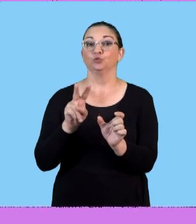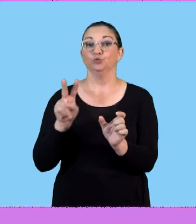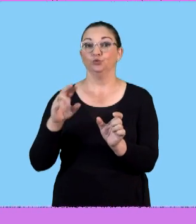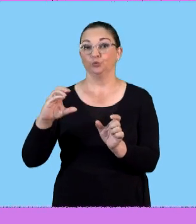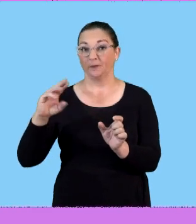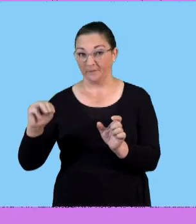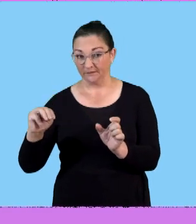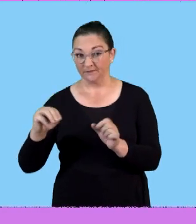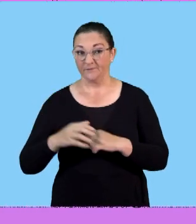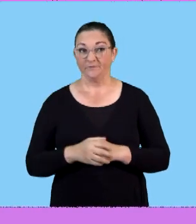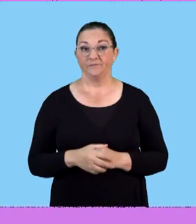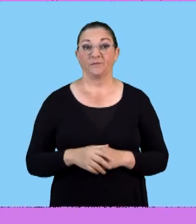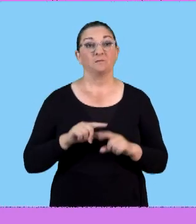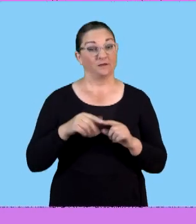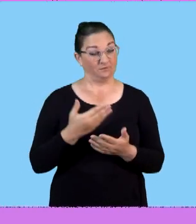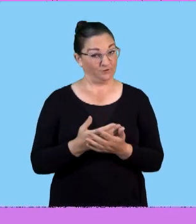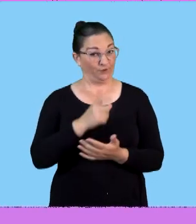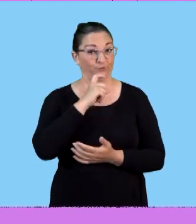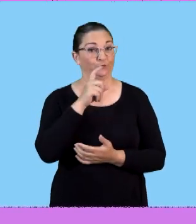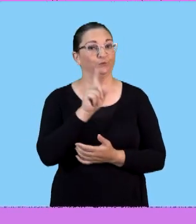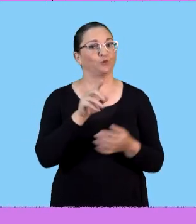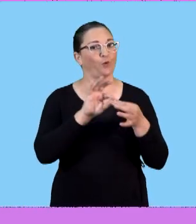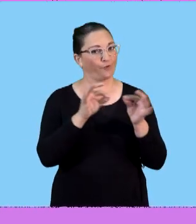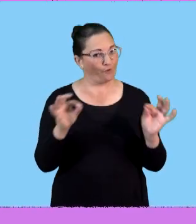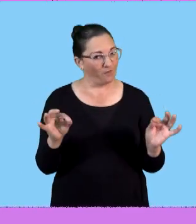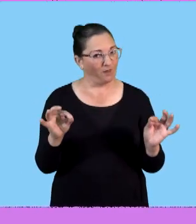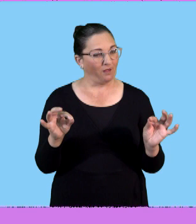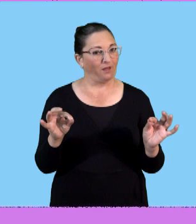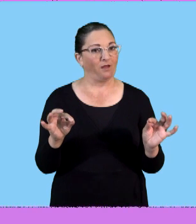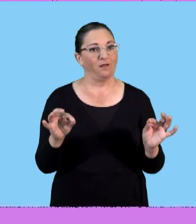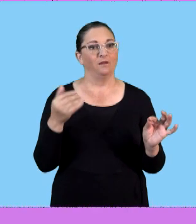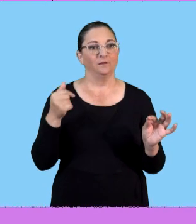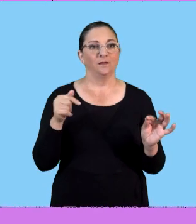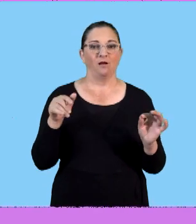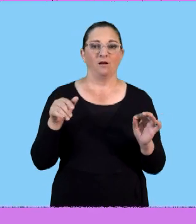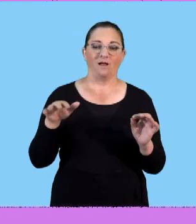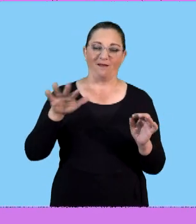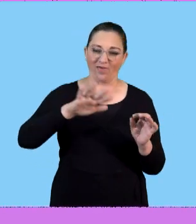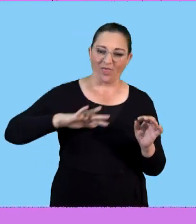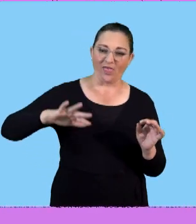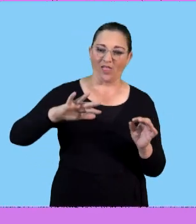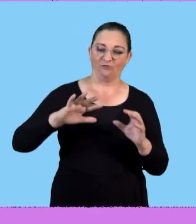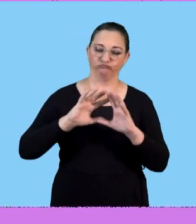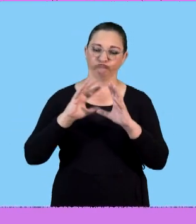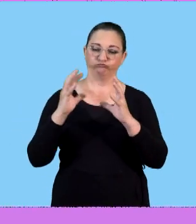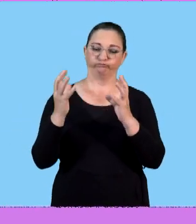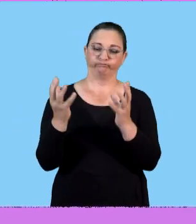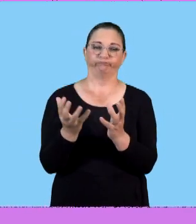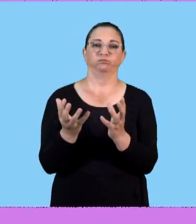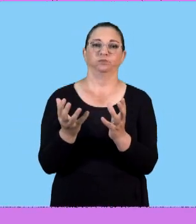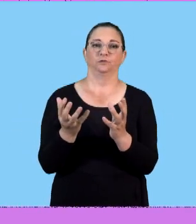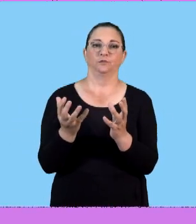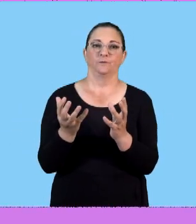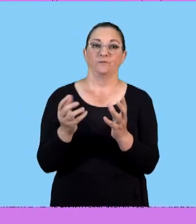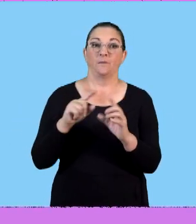centimeters. Then, I've indicated here that you may use the following formula. Area of a circle equals pi